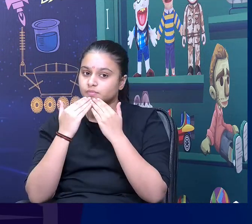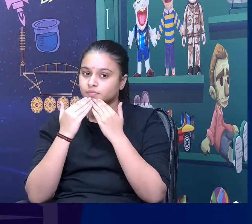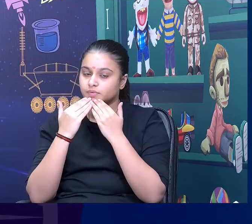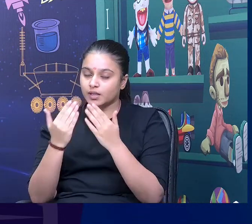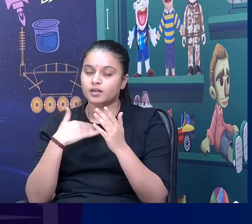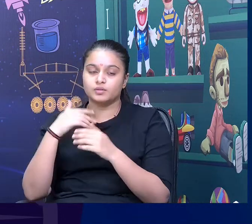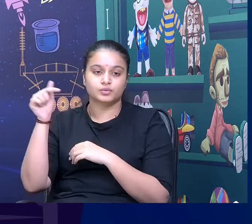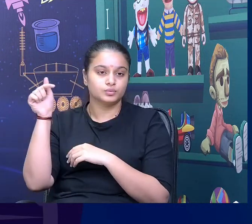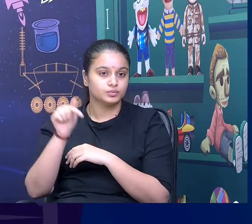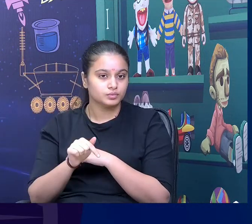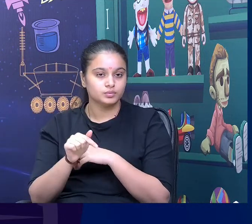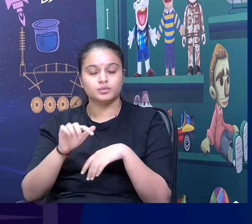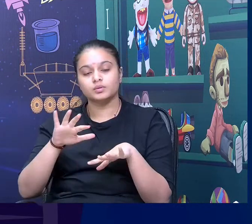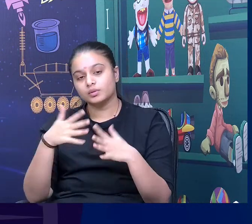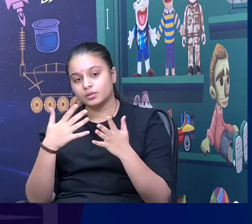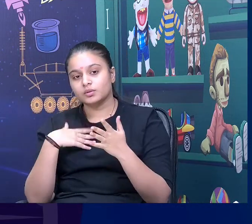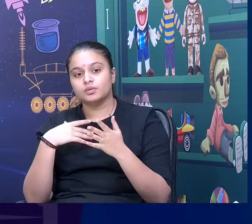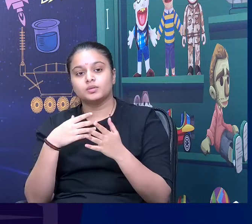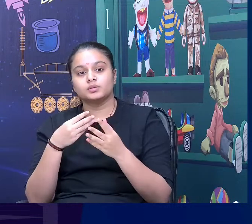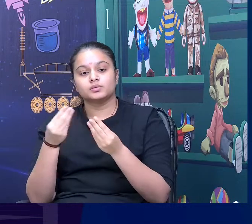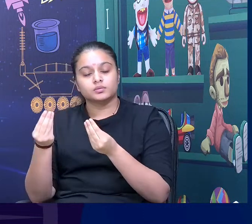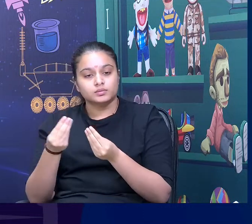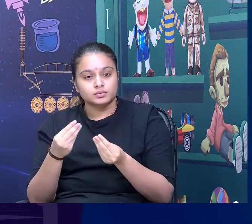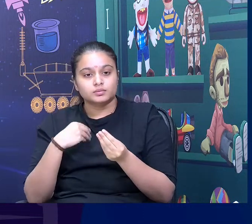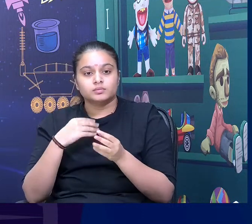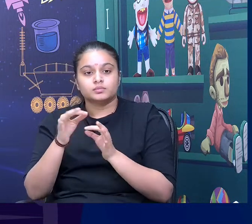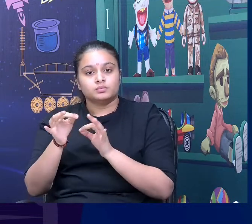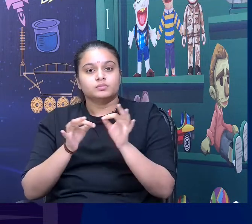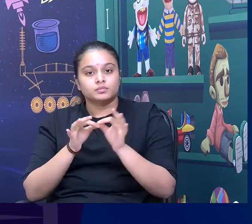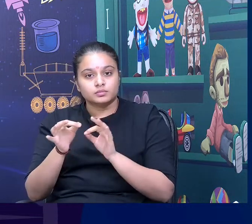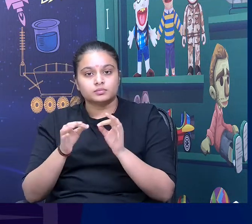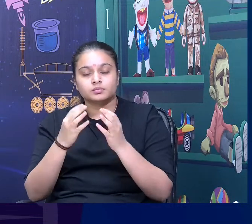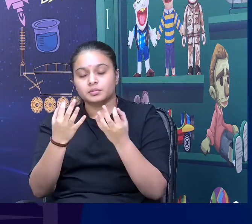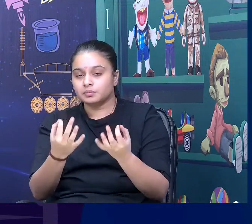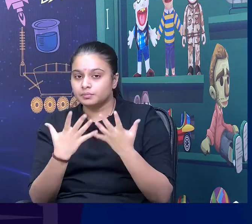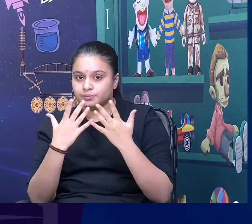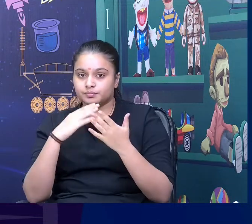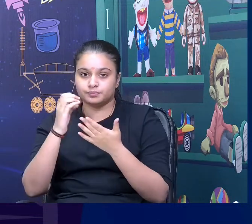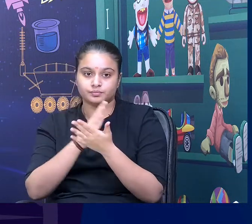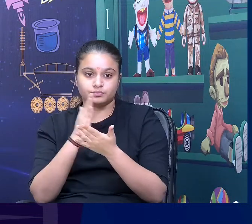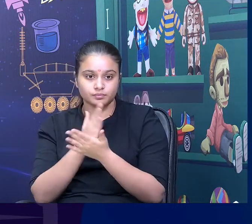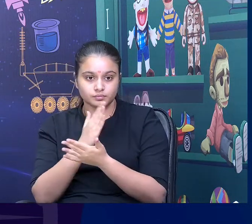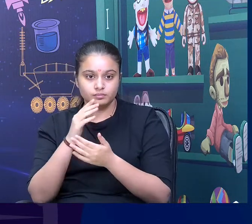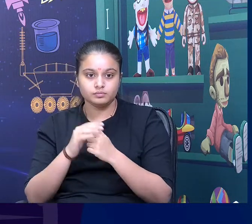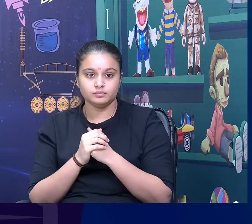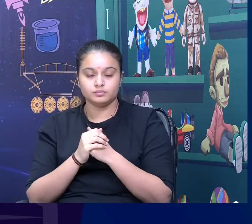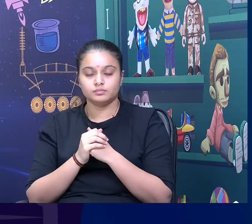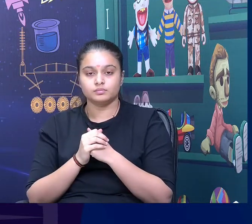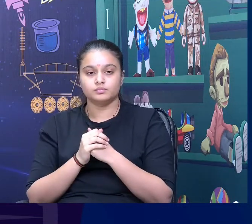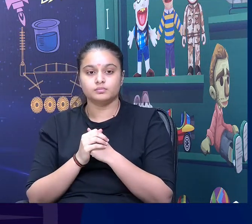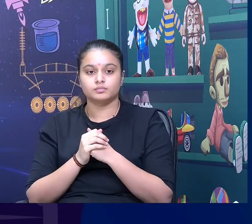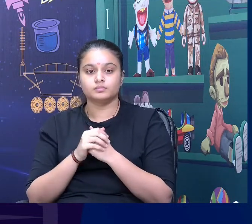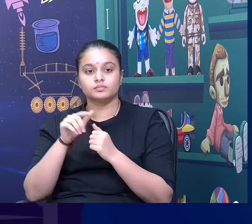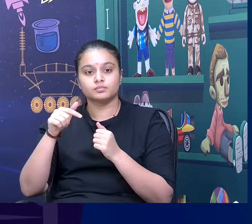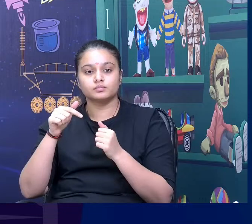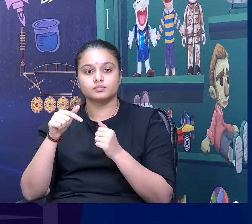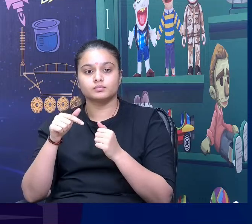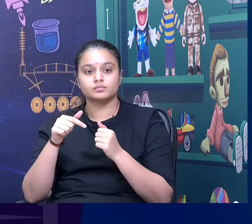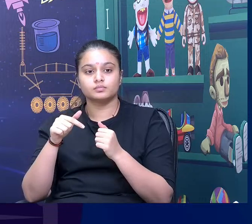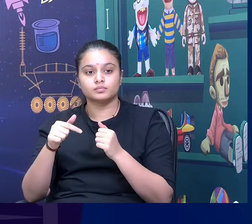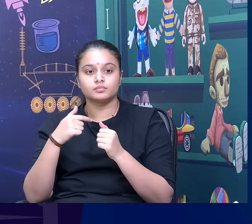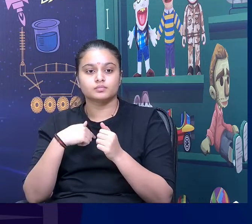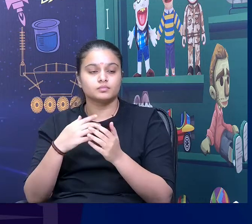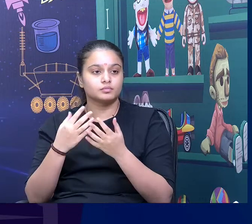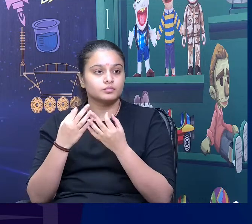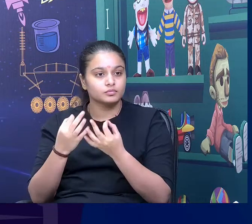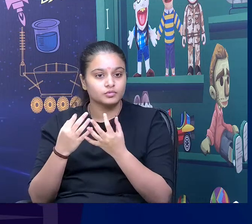much for coming over here and giving us so much insights of this beautiful chapter. A visit to Cambridge, ma'am,